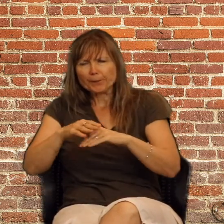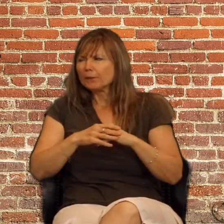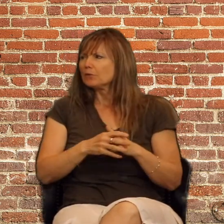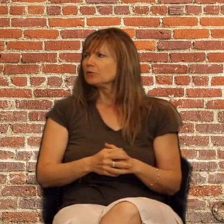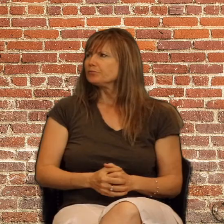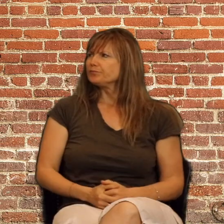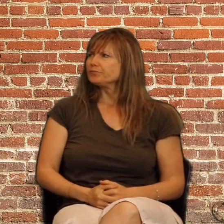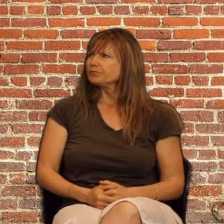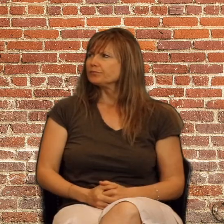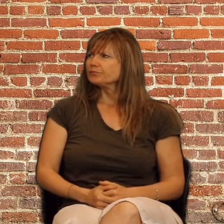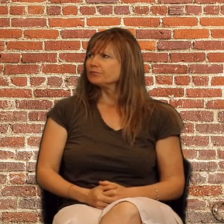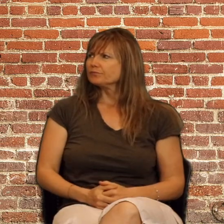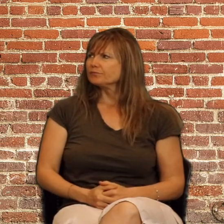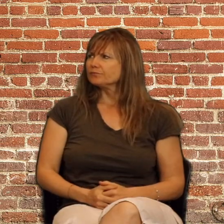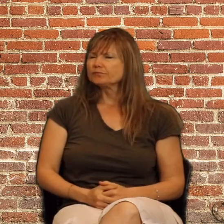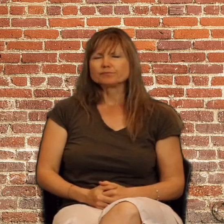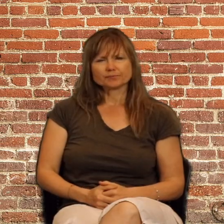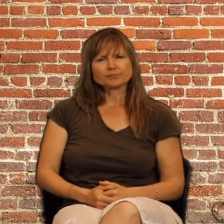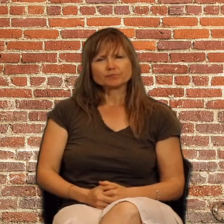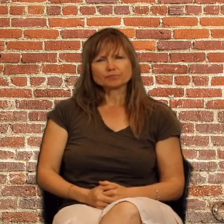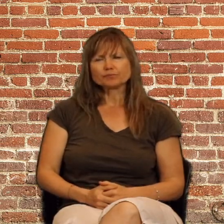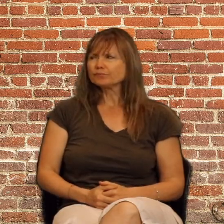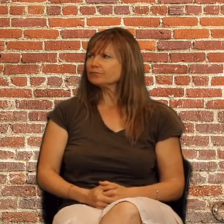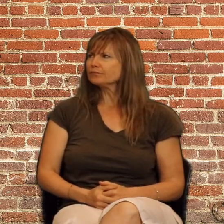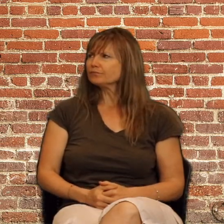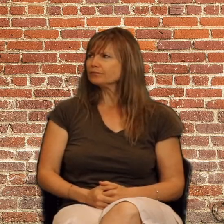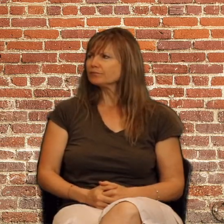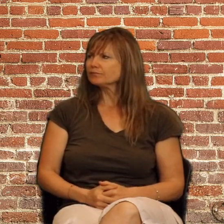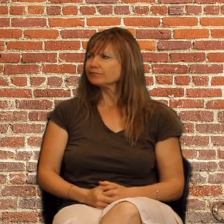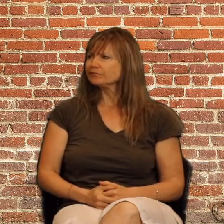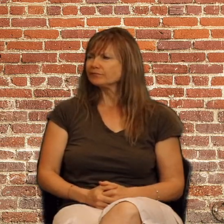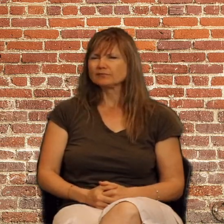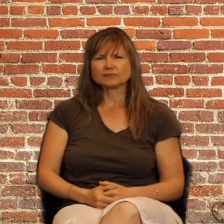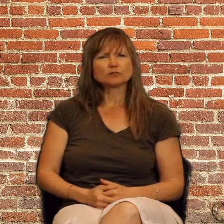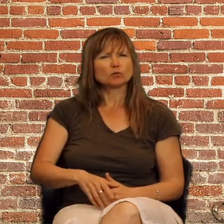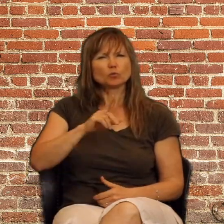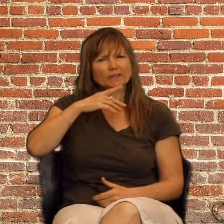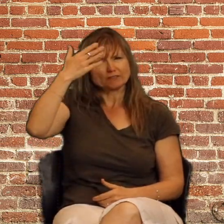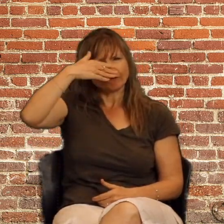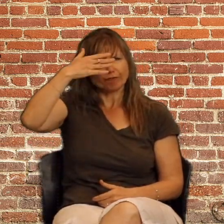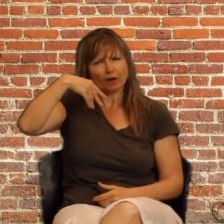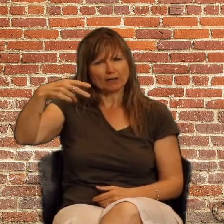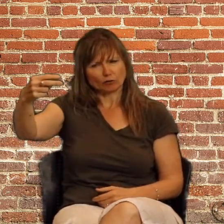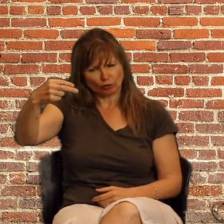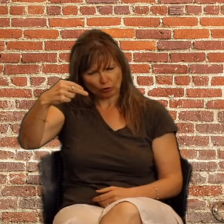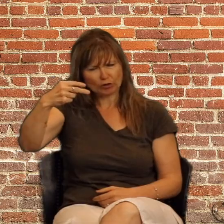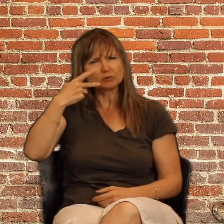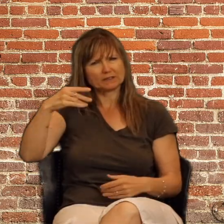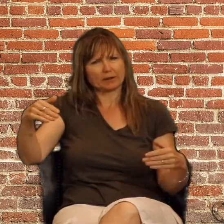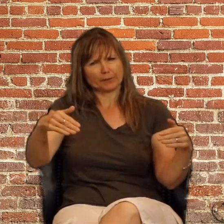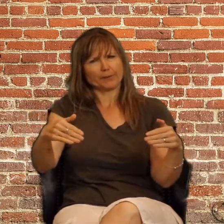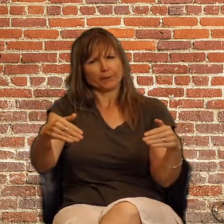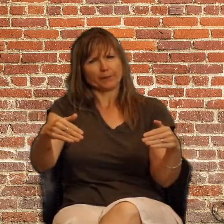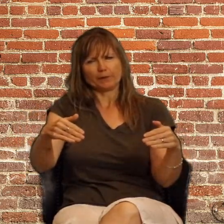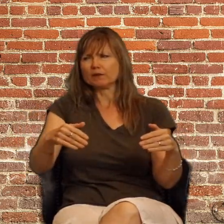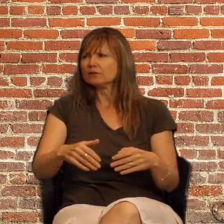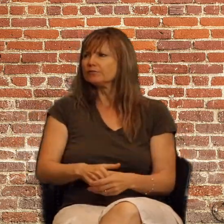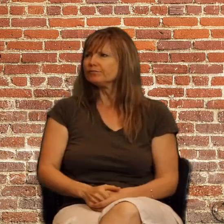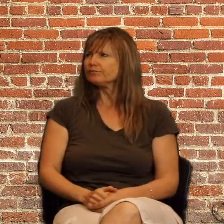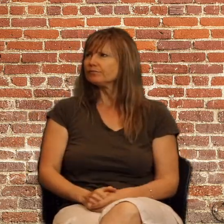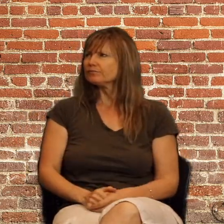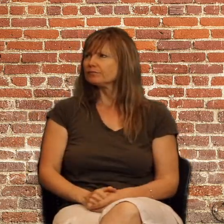pocket is folded over to the front side. And then from there, I'm just gonna